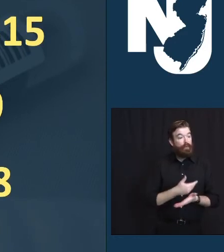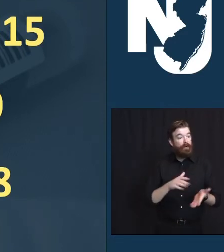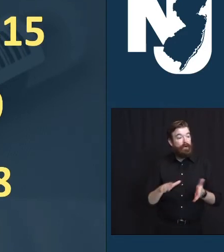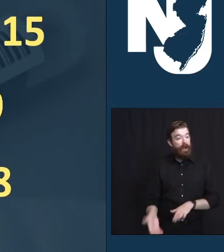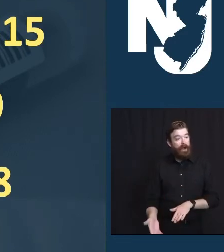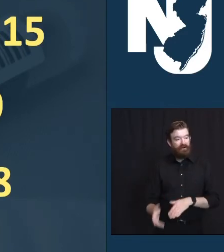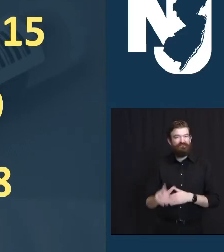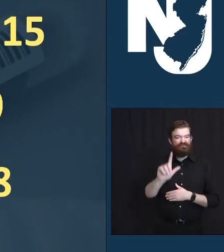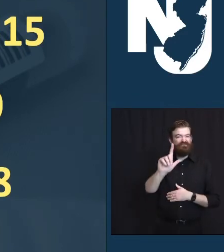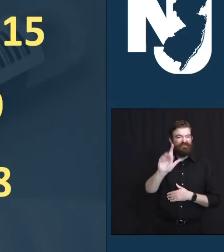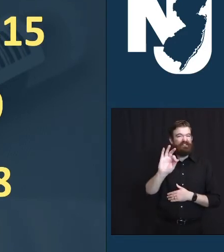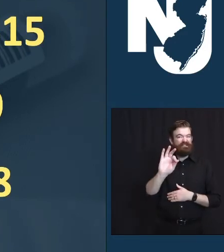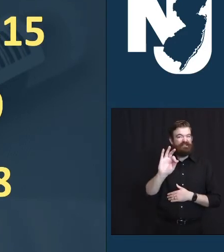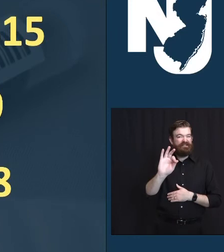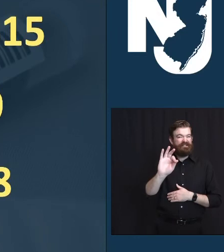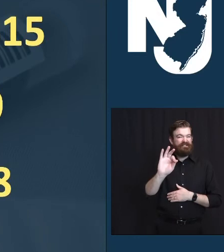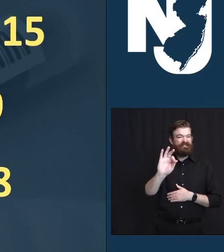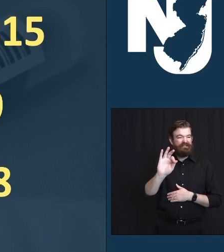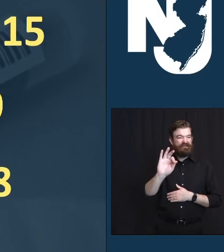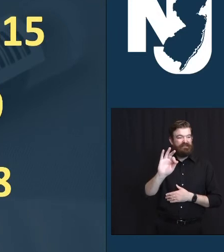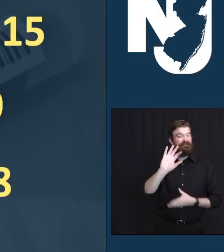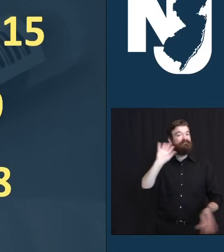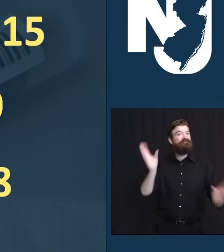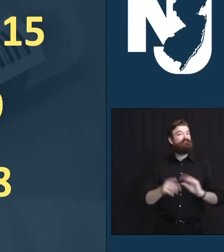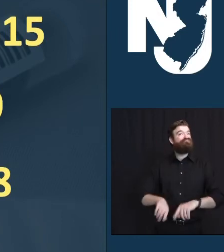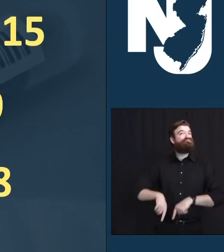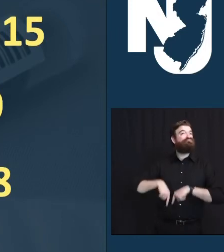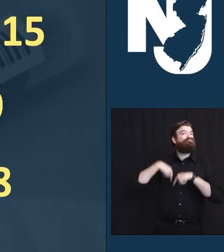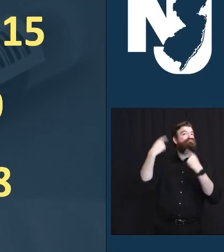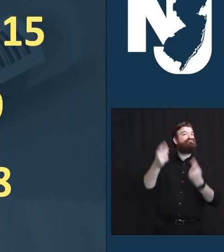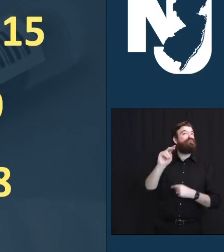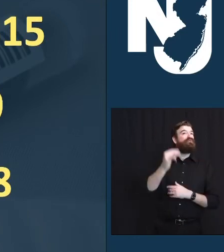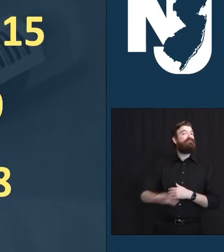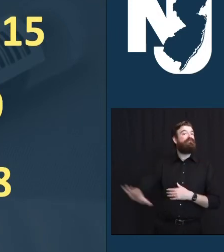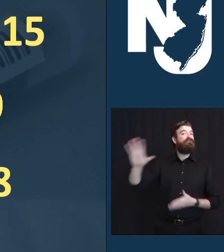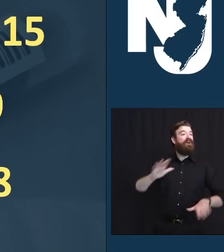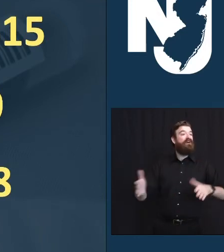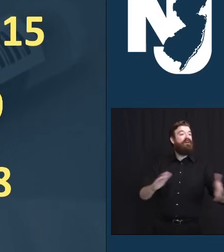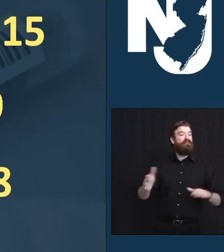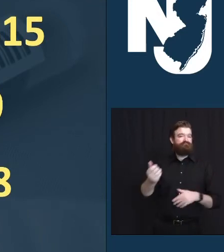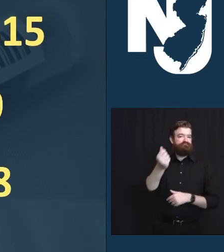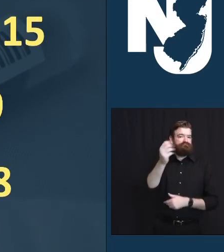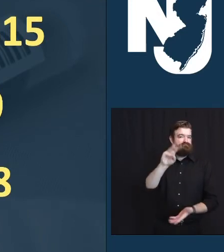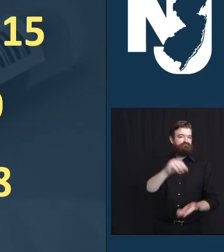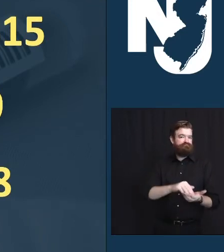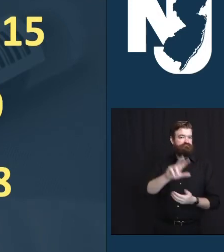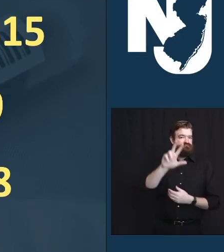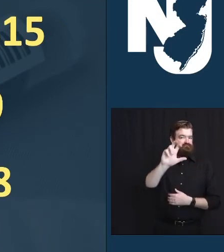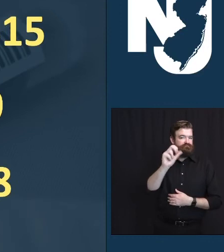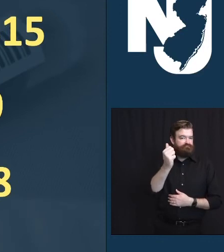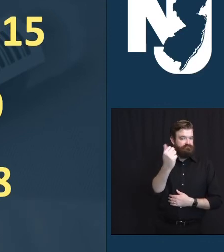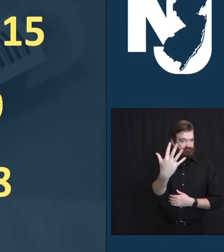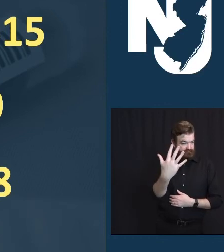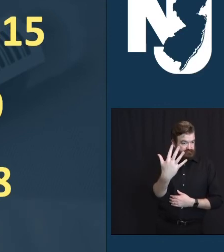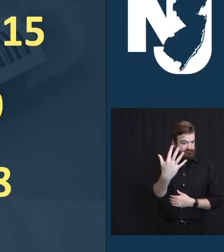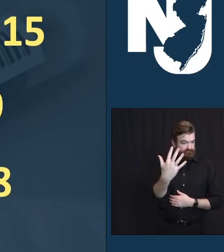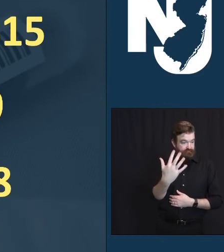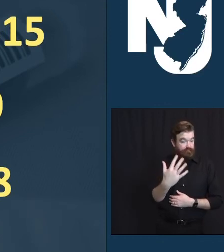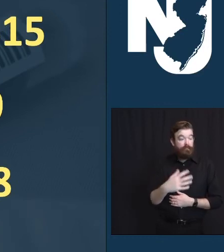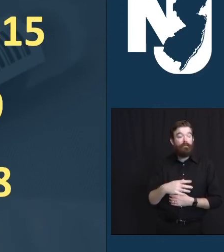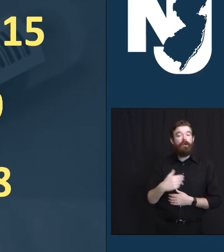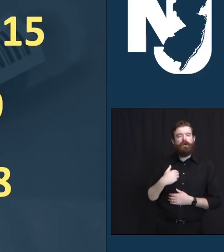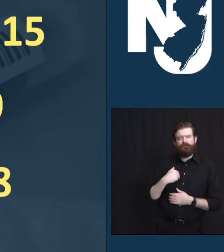of 16,315 confirmed deaths is added to our current total of 1,908 probable deaths. The